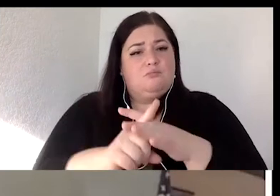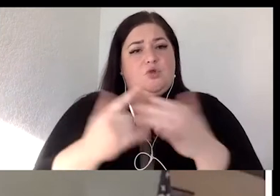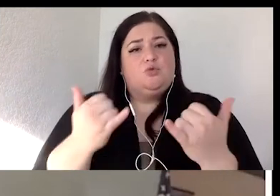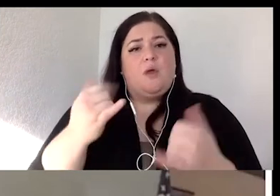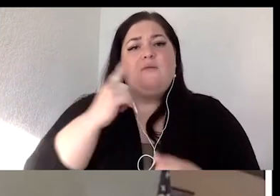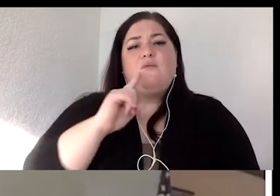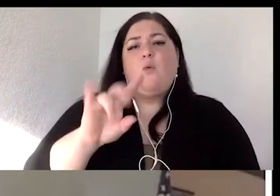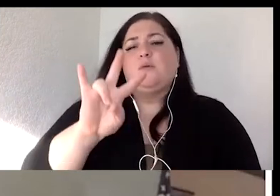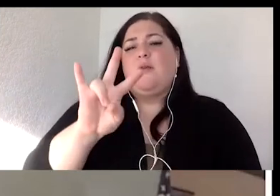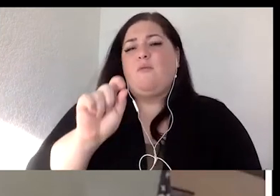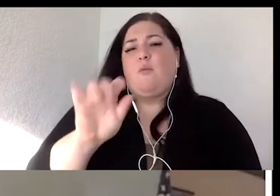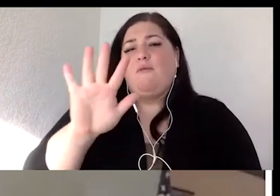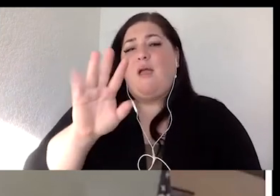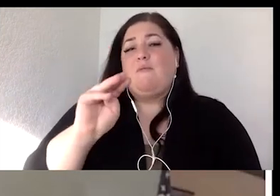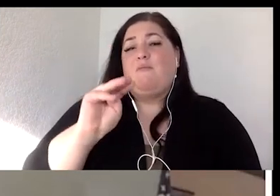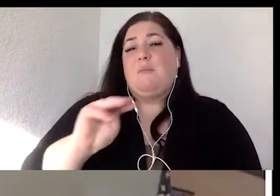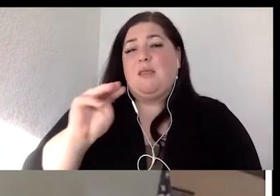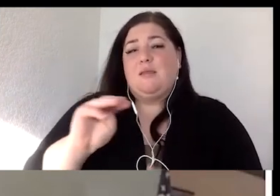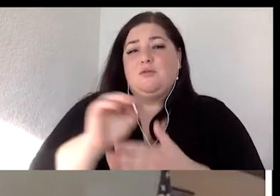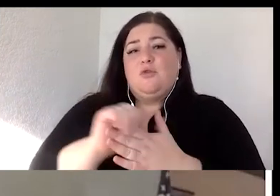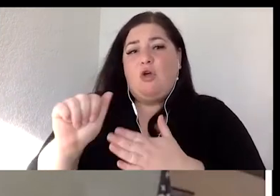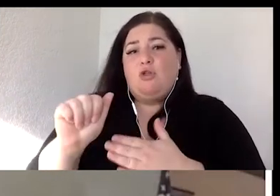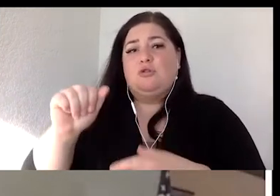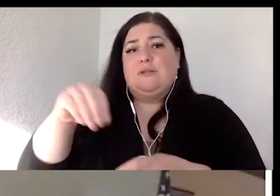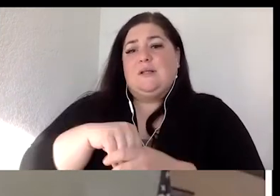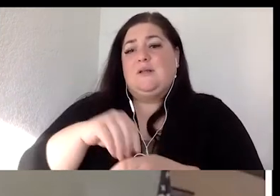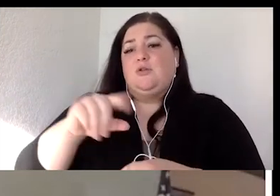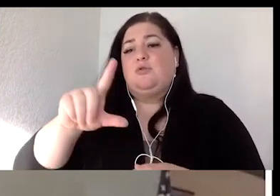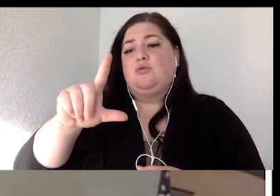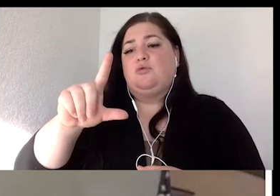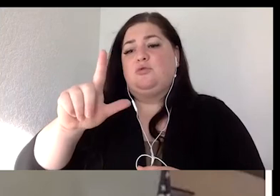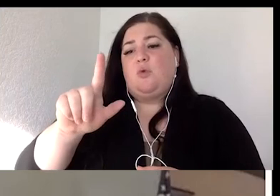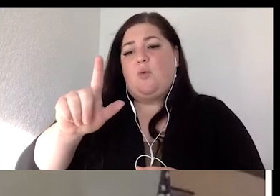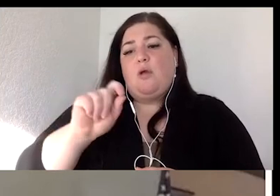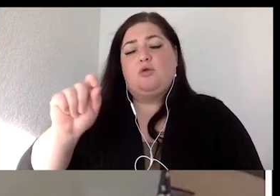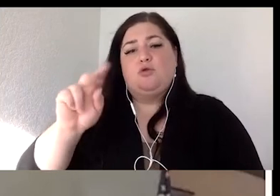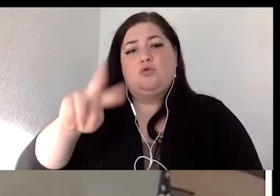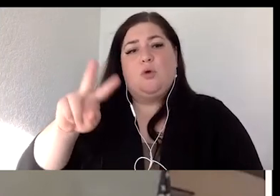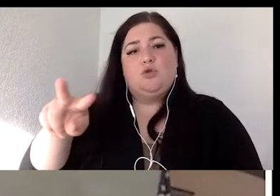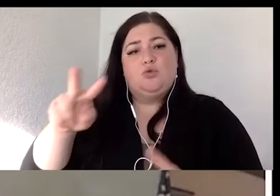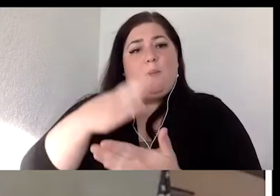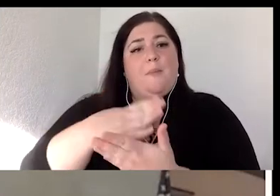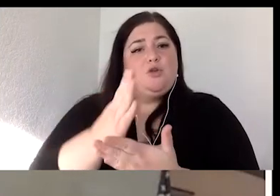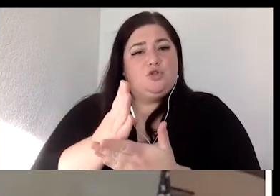$7.5 million in the 21-22 biennial budget.